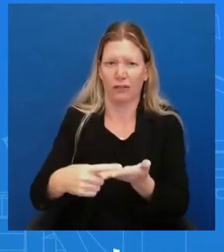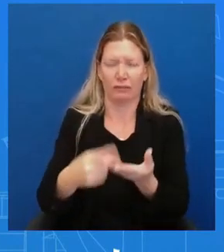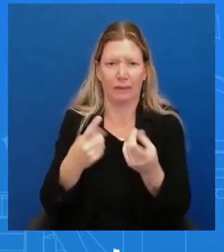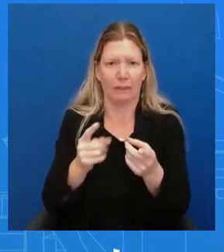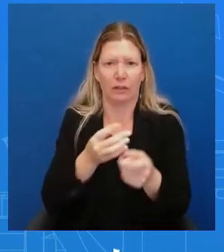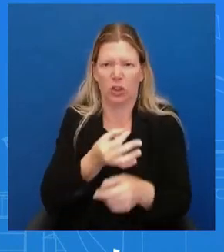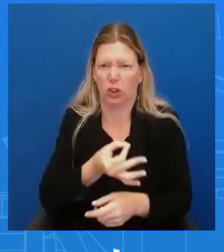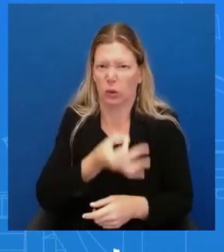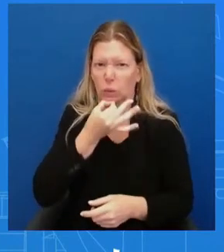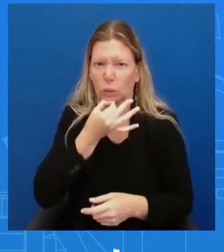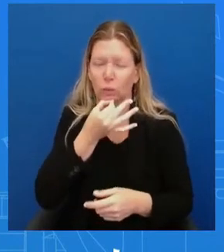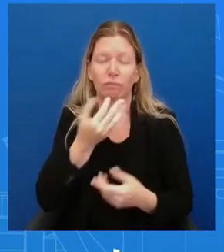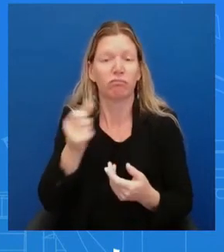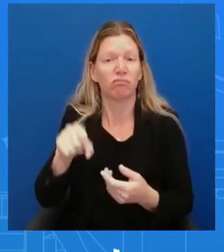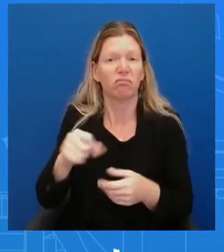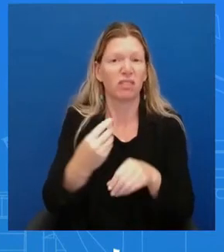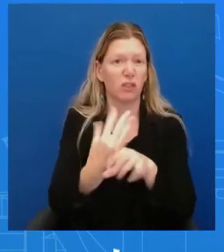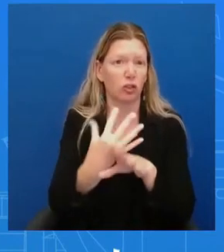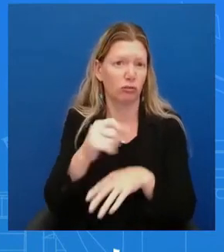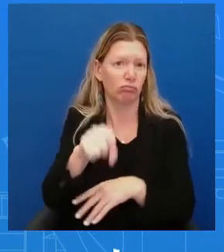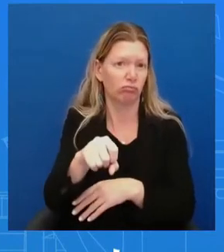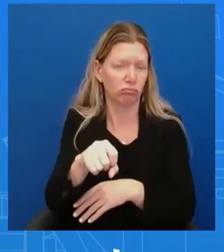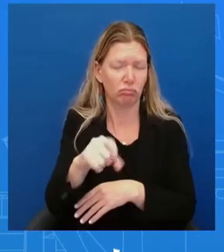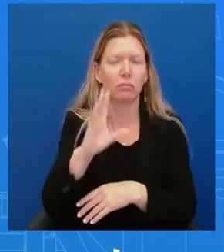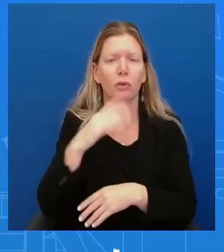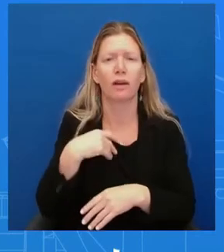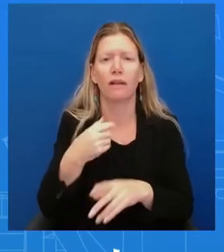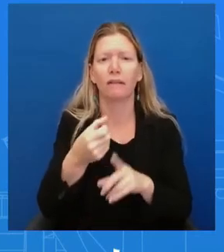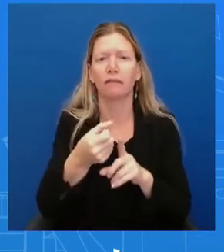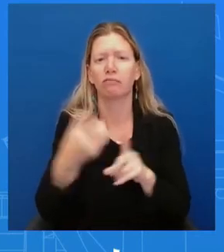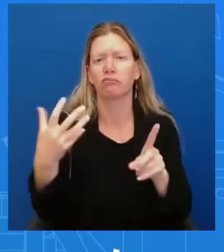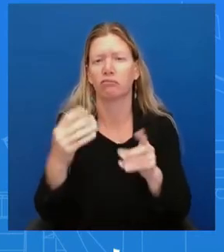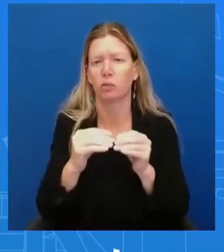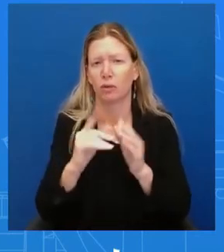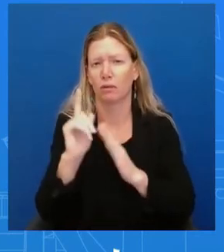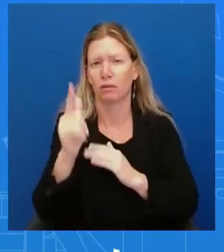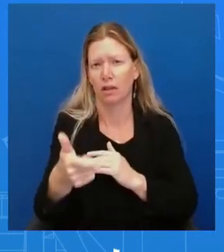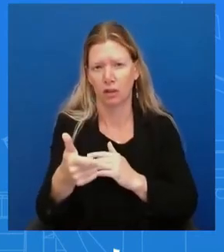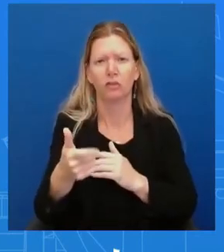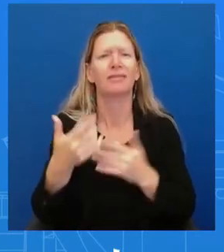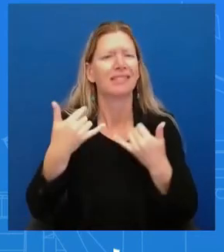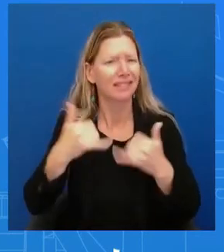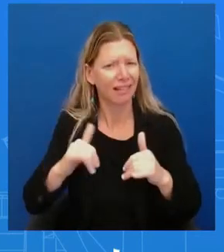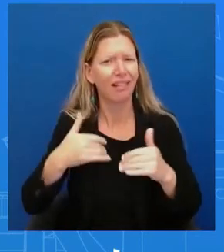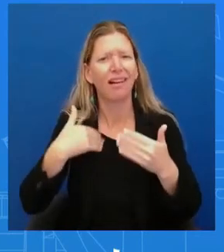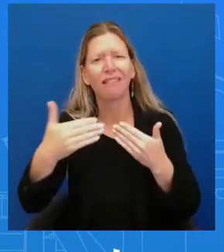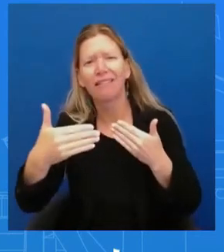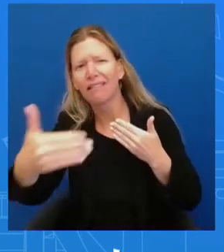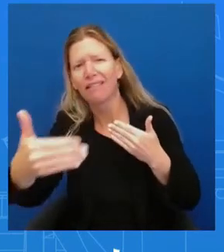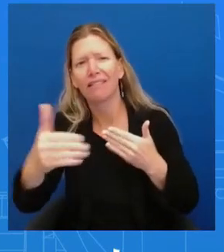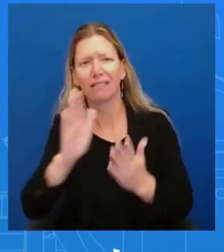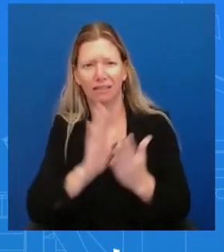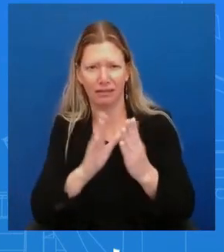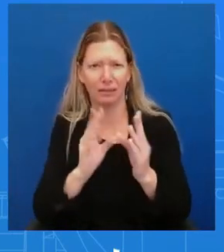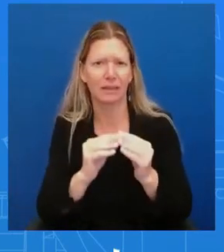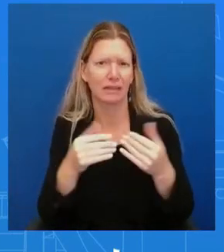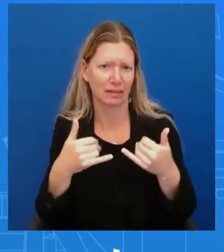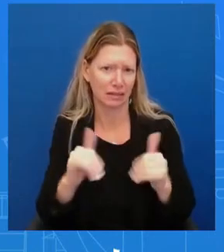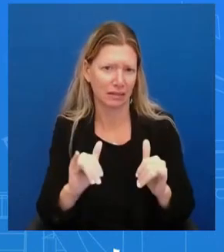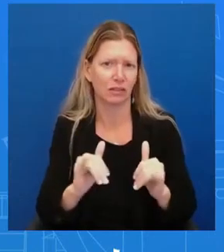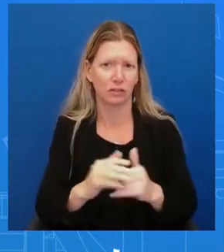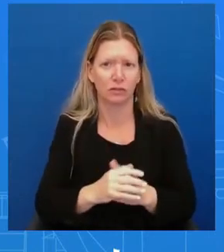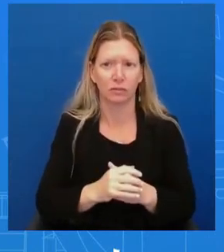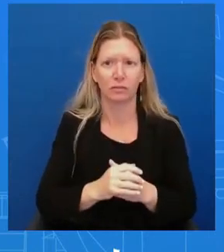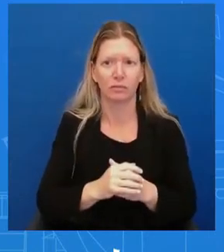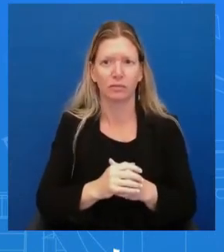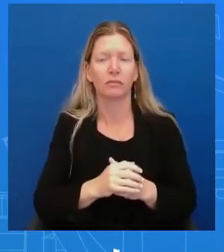share. Are there still in-person meetings planned, and if so, when this week? We will have more to share on the next steps. We're going to have a readout of this conversation, but I think